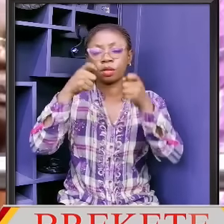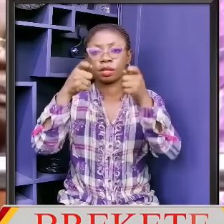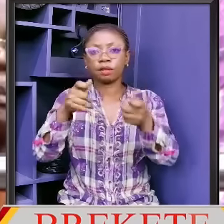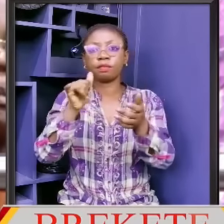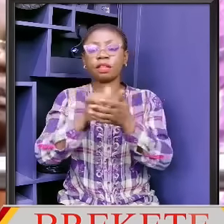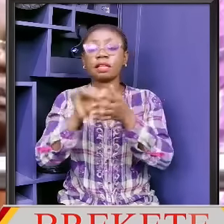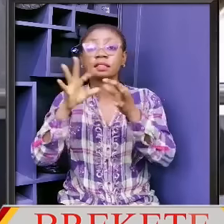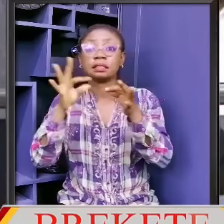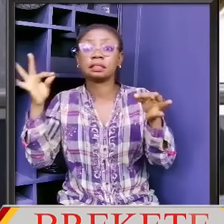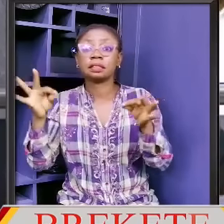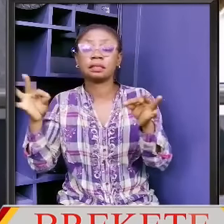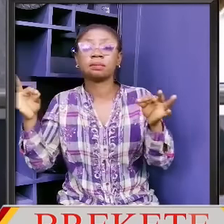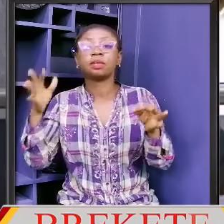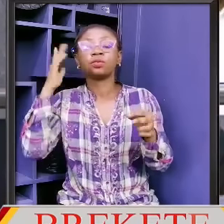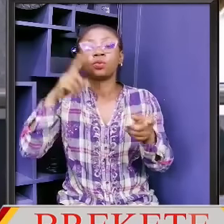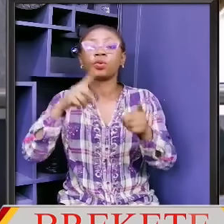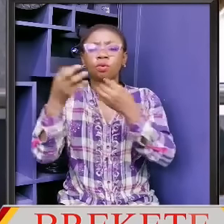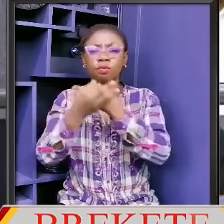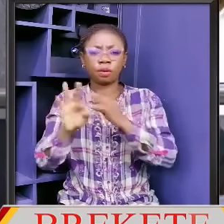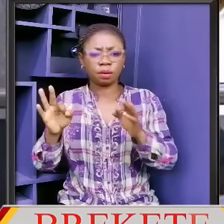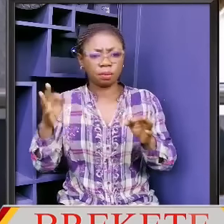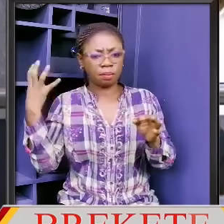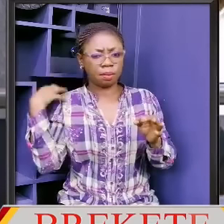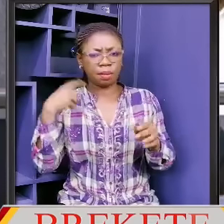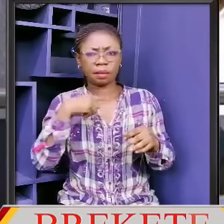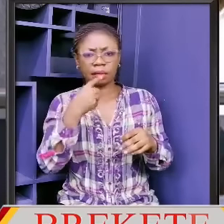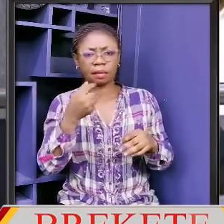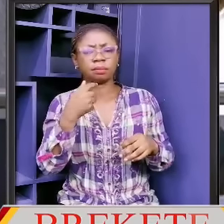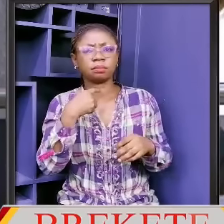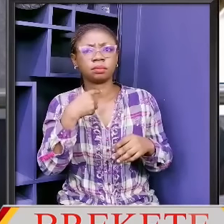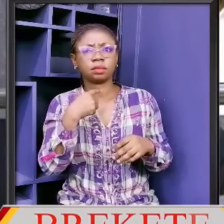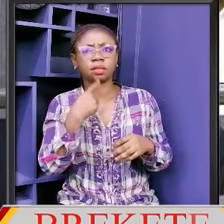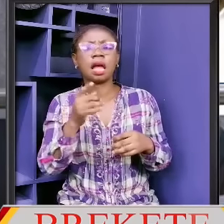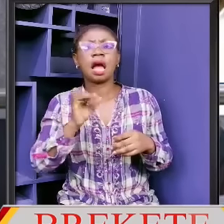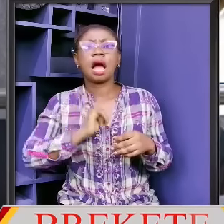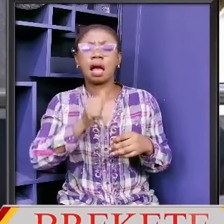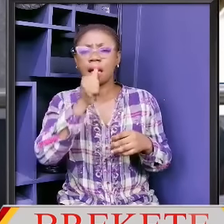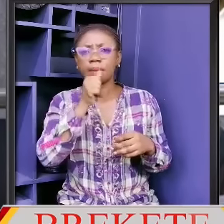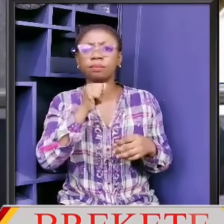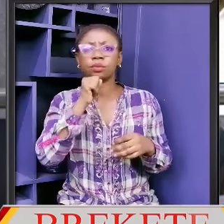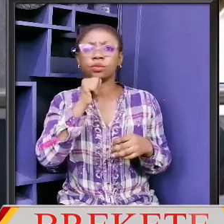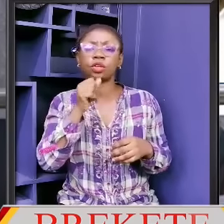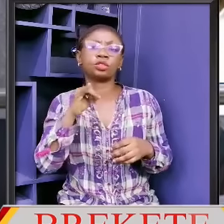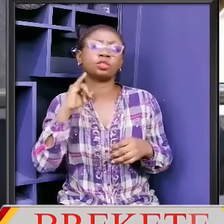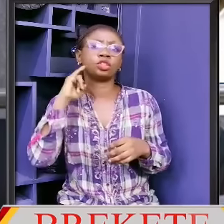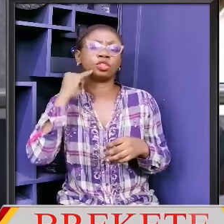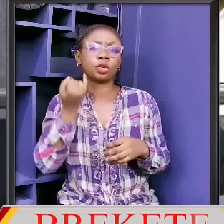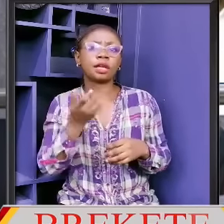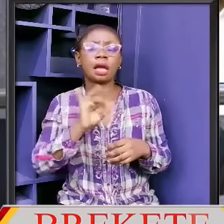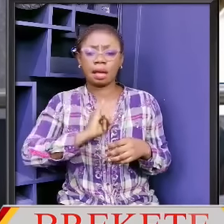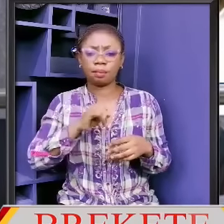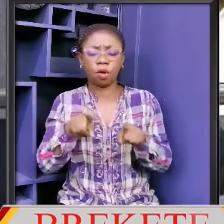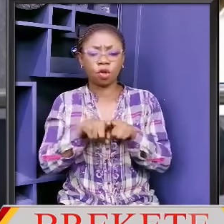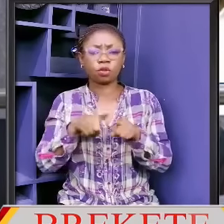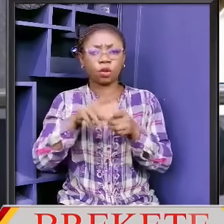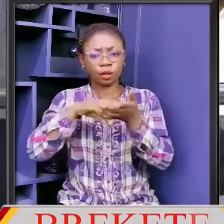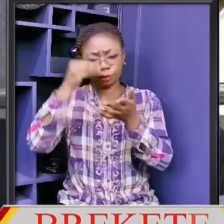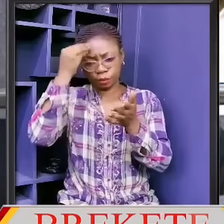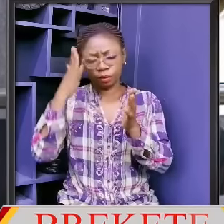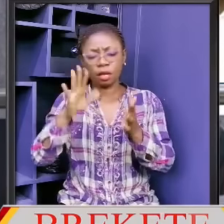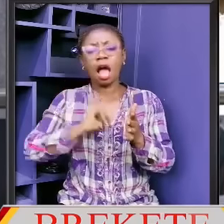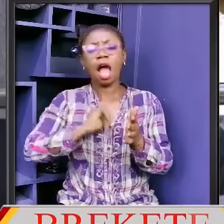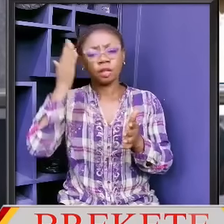don't turn lawyer to the... Can tell and say, come, I'm not joking. I'm also a student. I know what this woman is passing